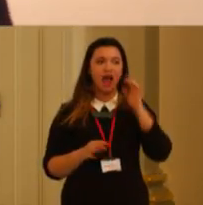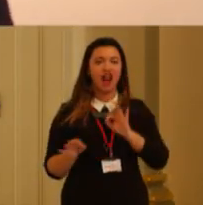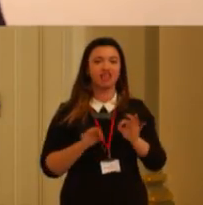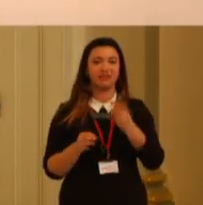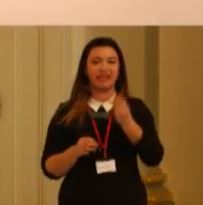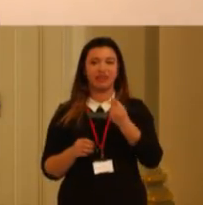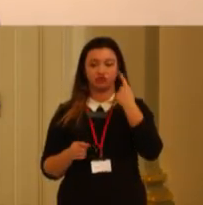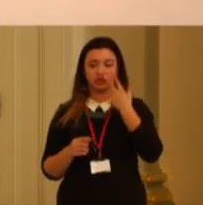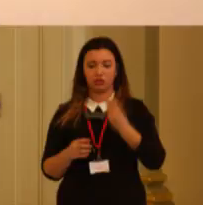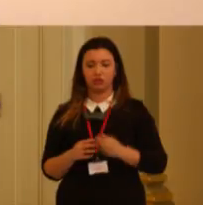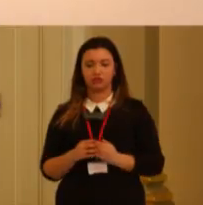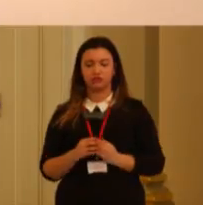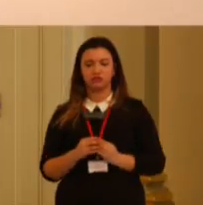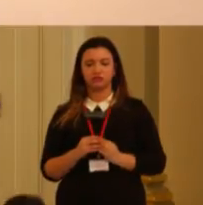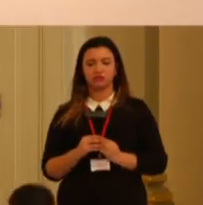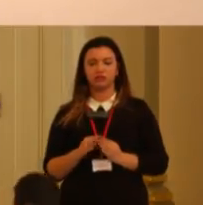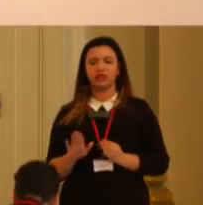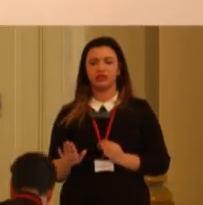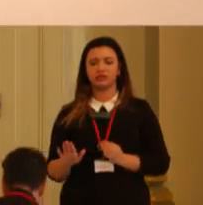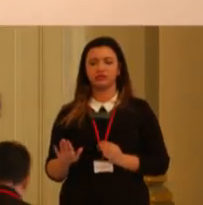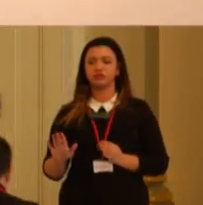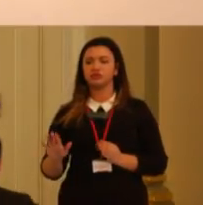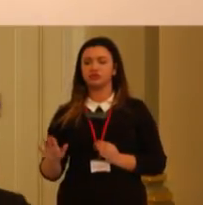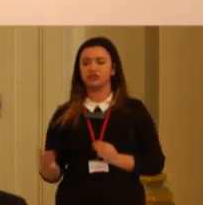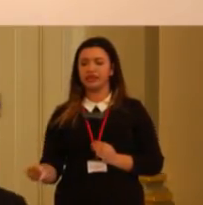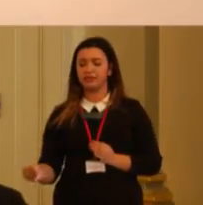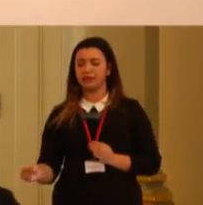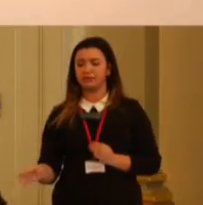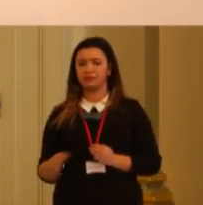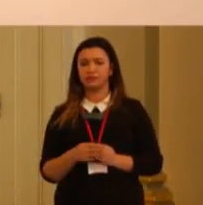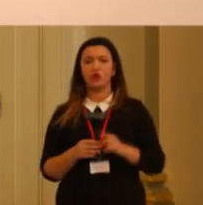So this has been quite an optimistic perspective on the research. So